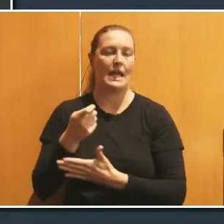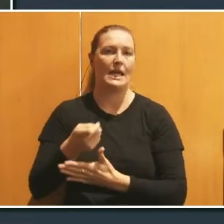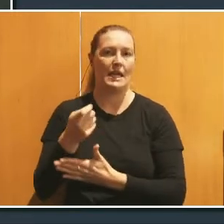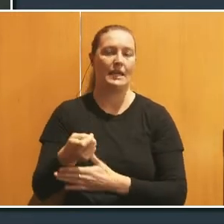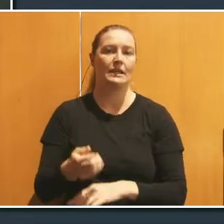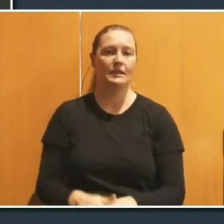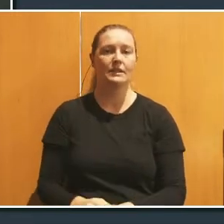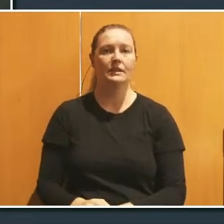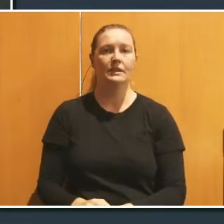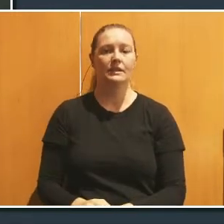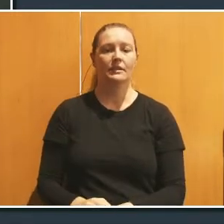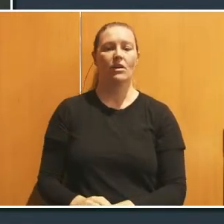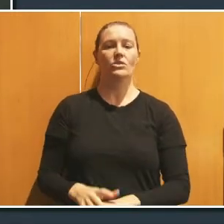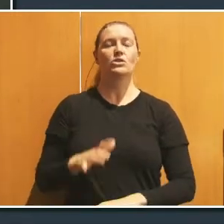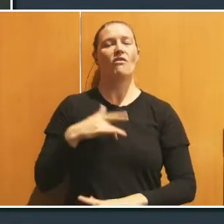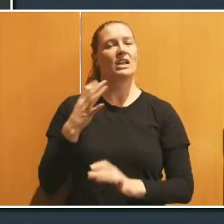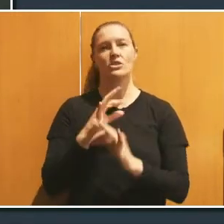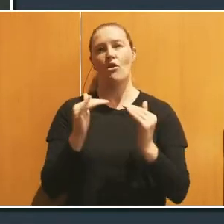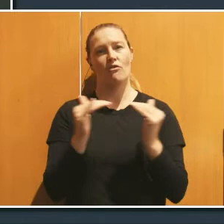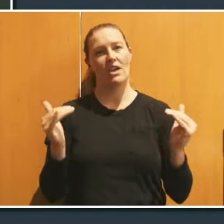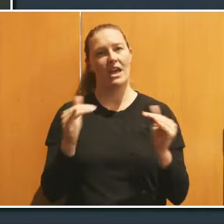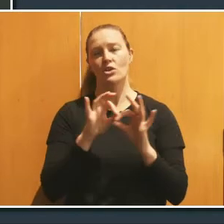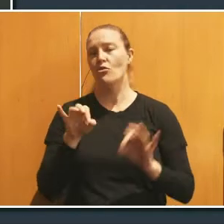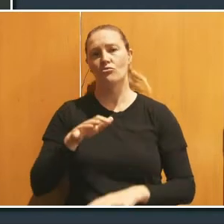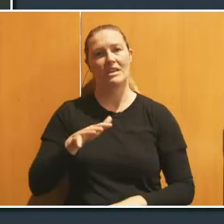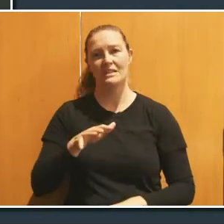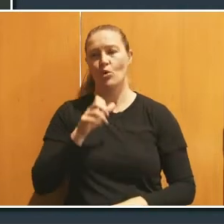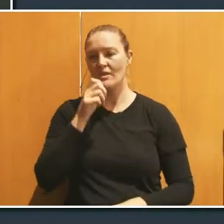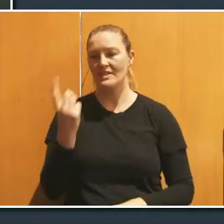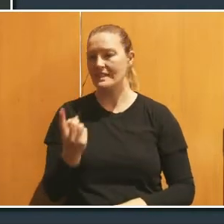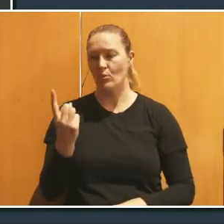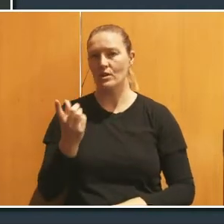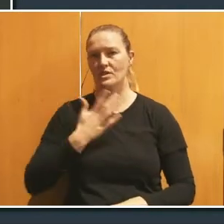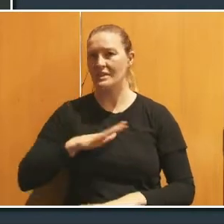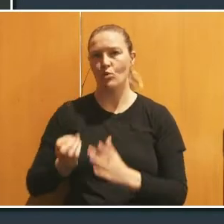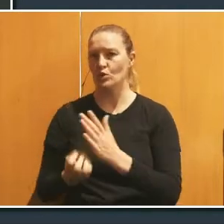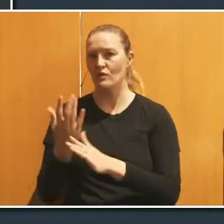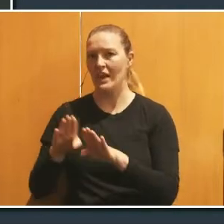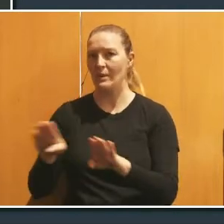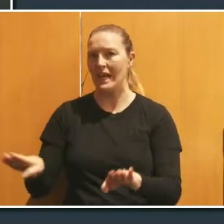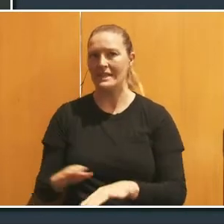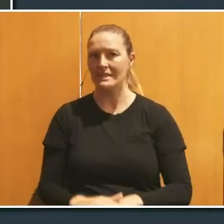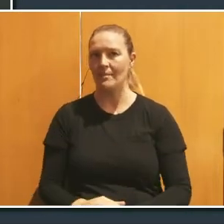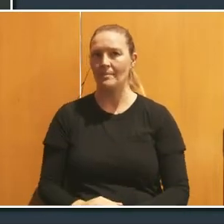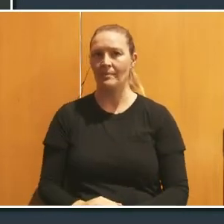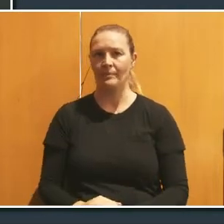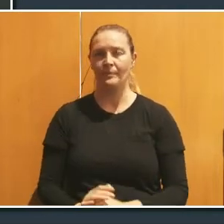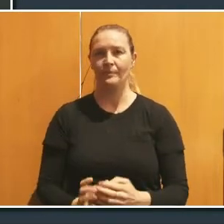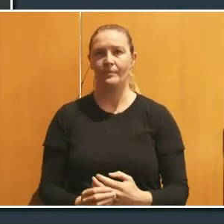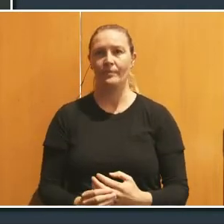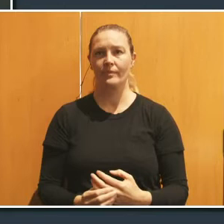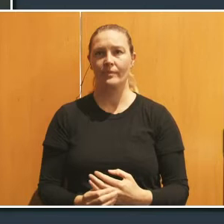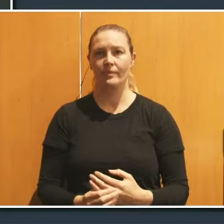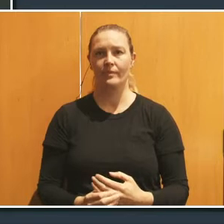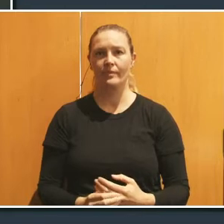so much is really fair and reasonable for the guy that may not want to develop the property,